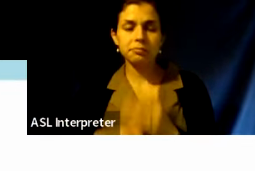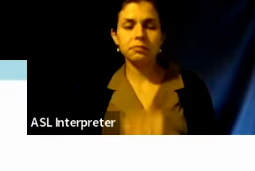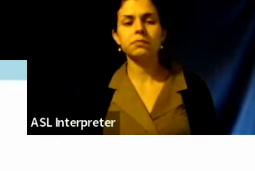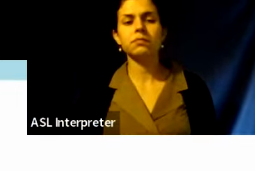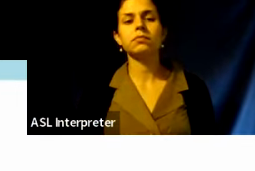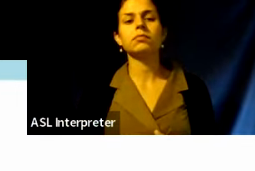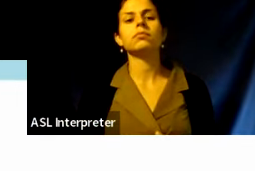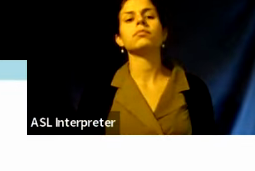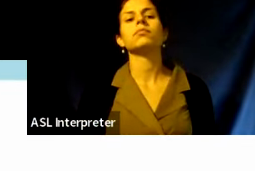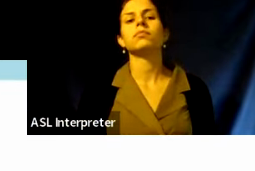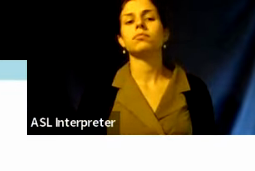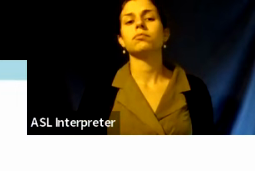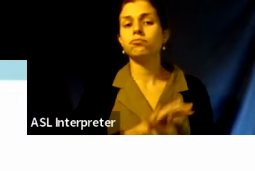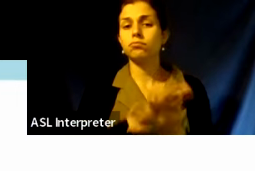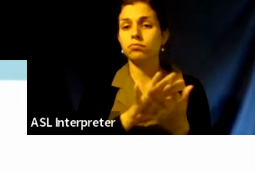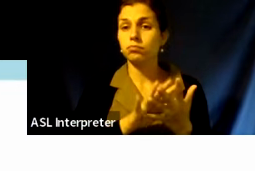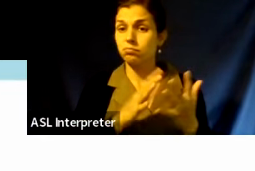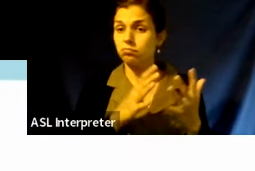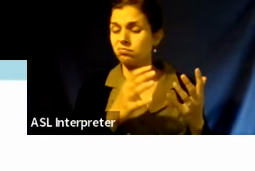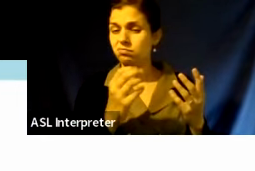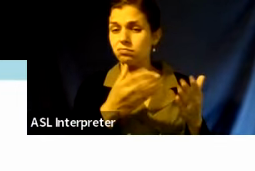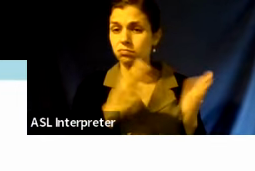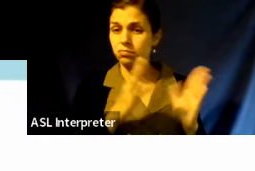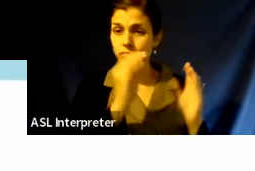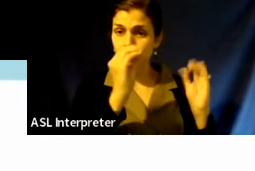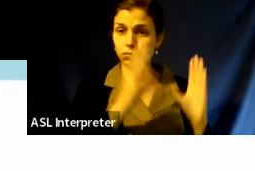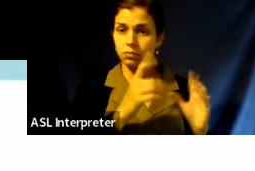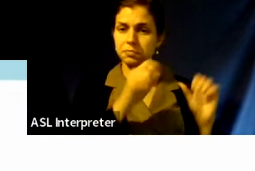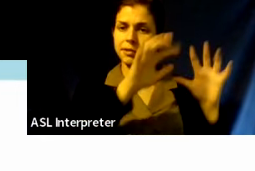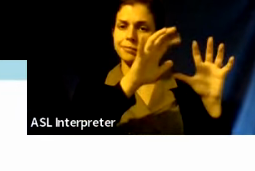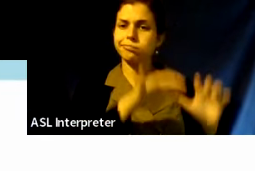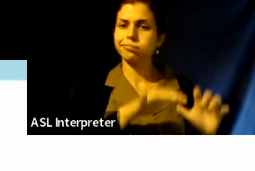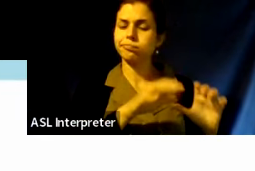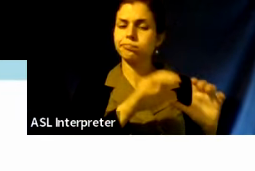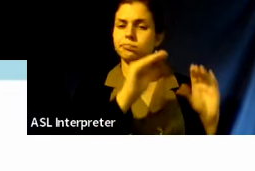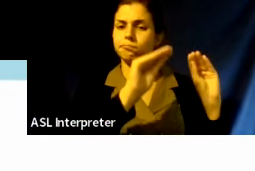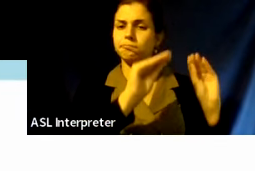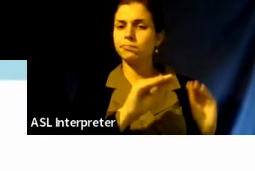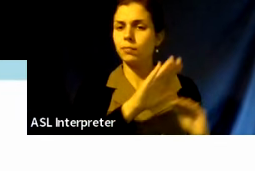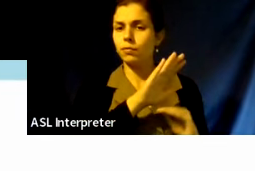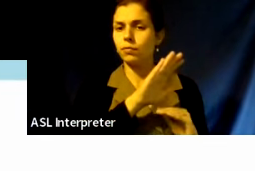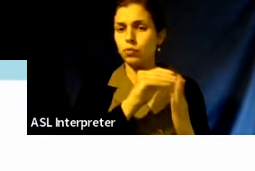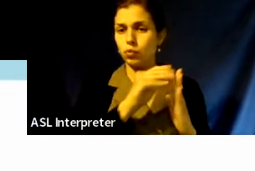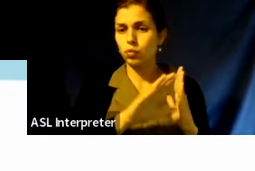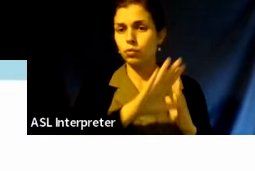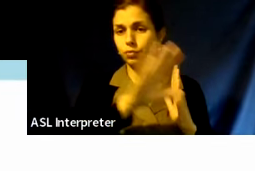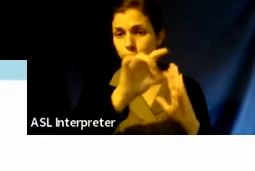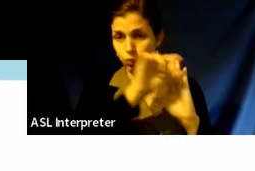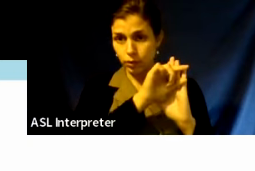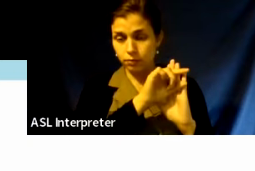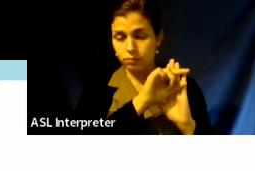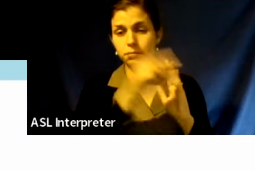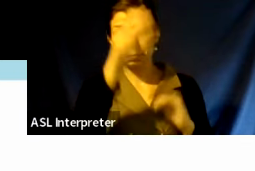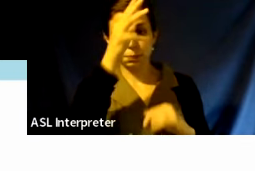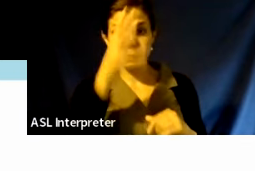to track their grades, enter their grades, and display that to families. And it's a host of